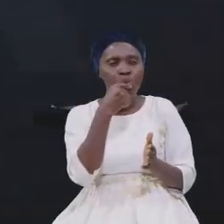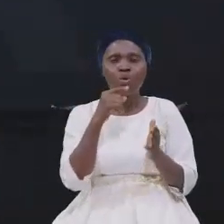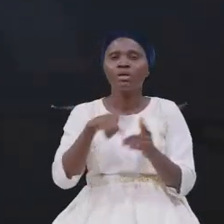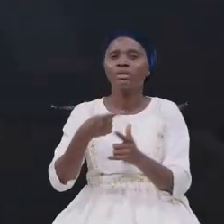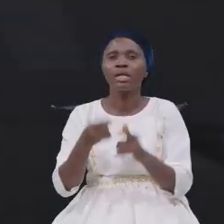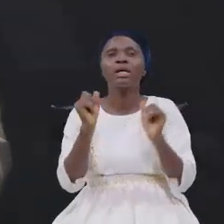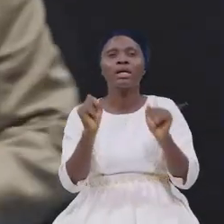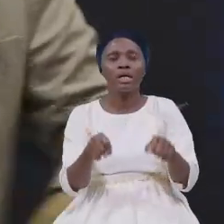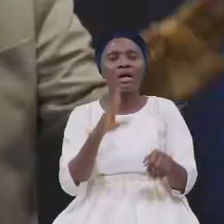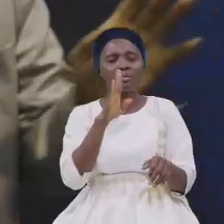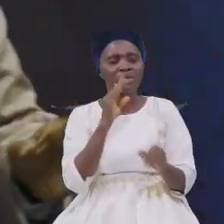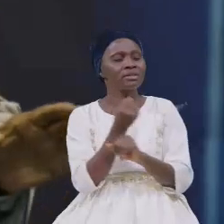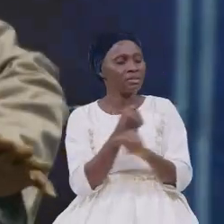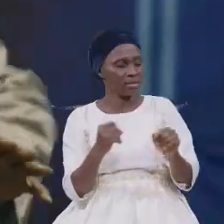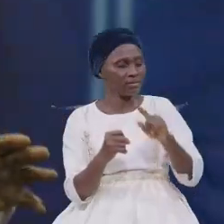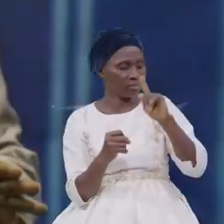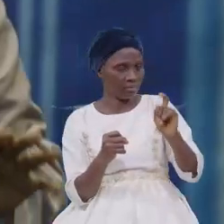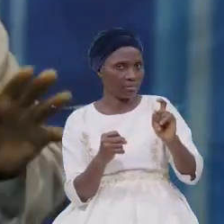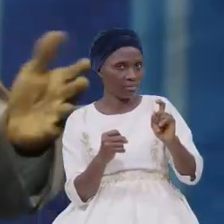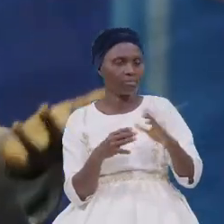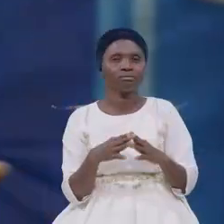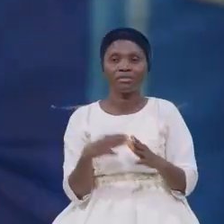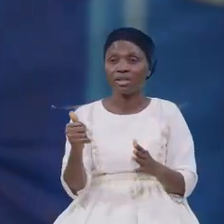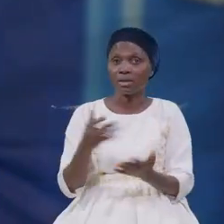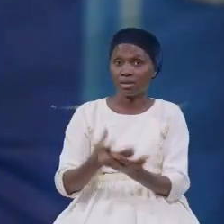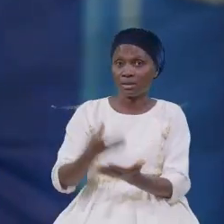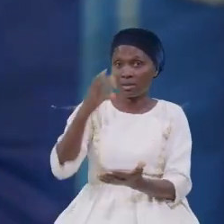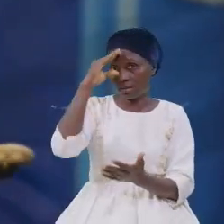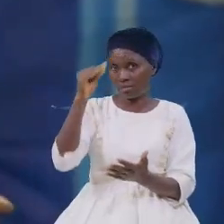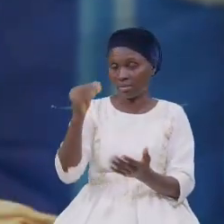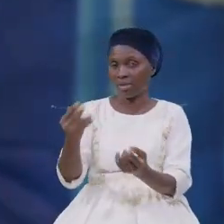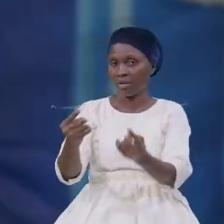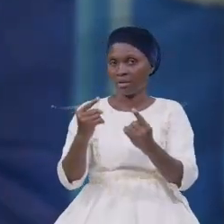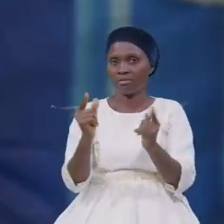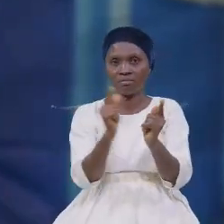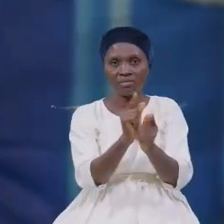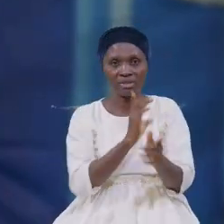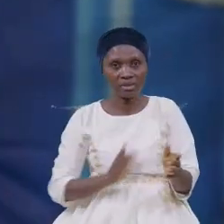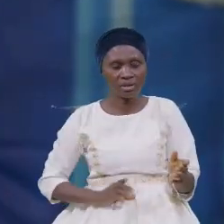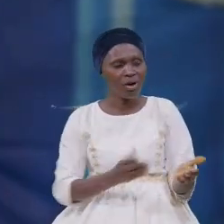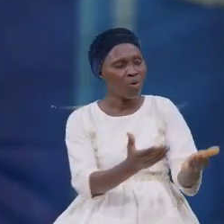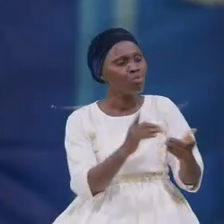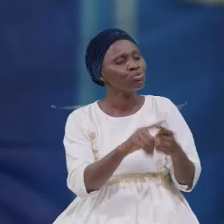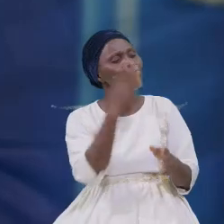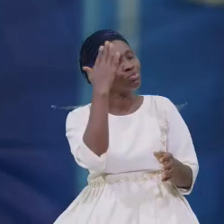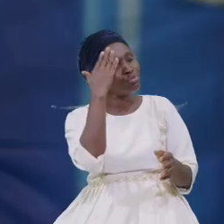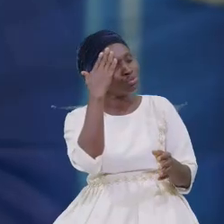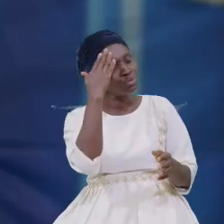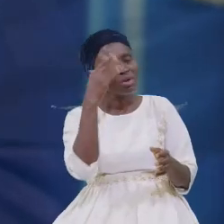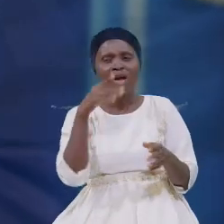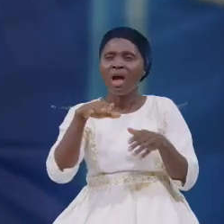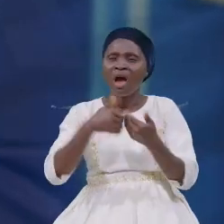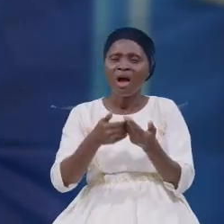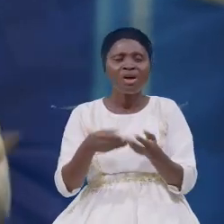be saved? A rich man had come to Christ, wanting to know the way to life